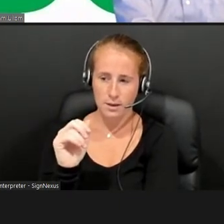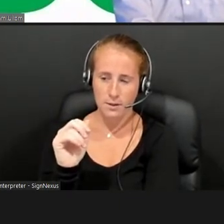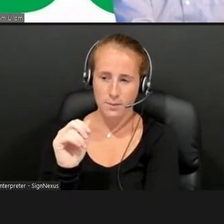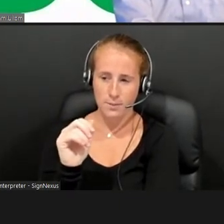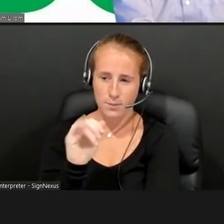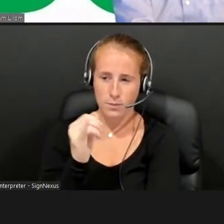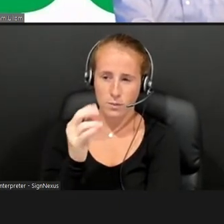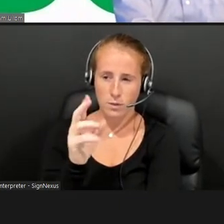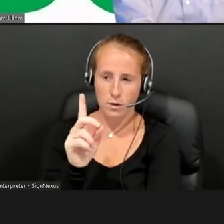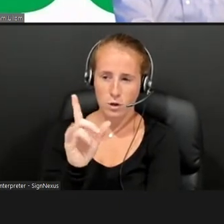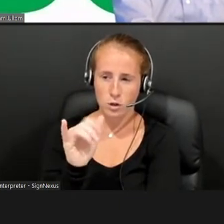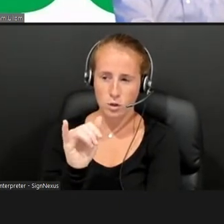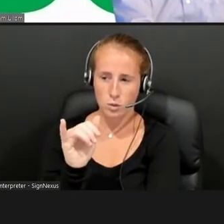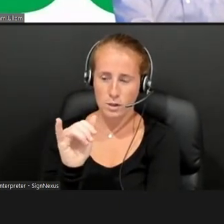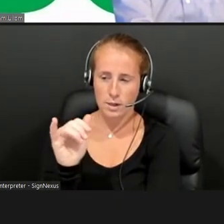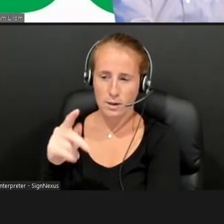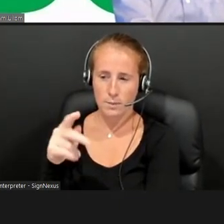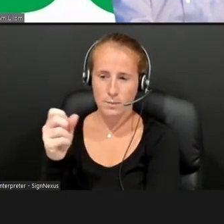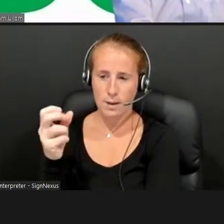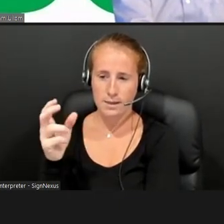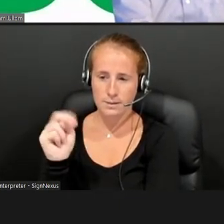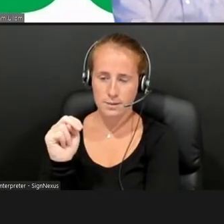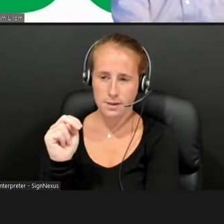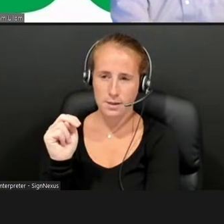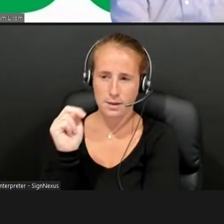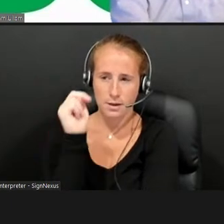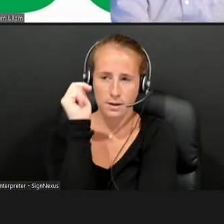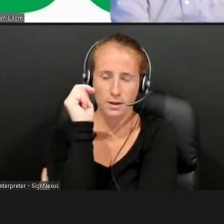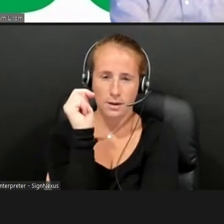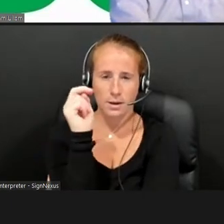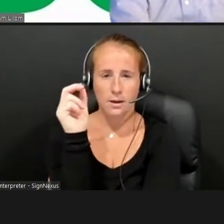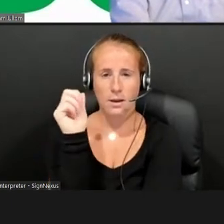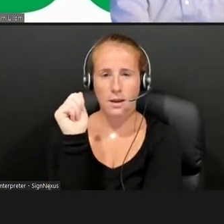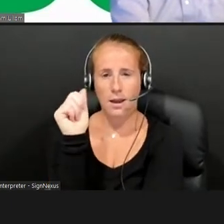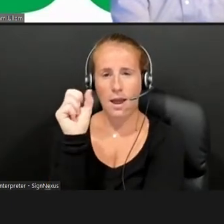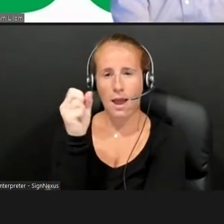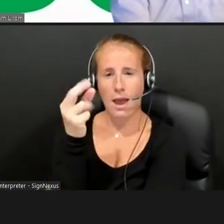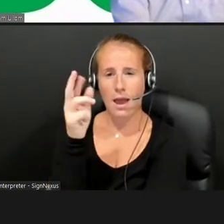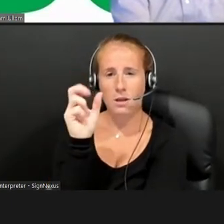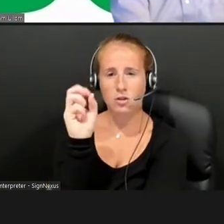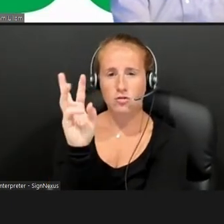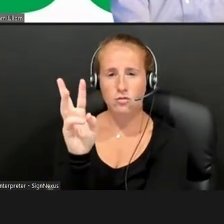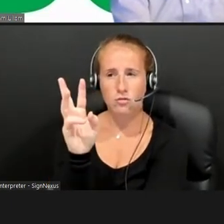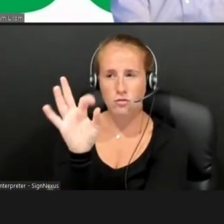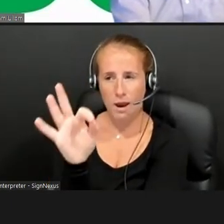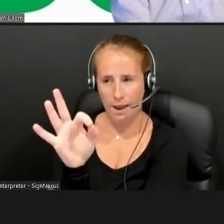Judy pessen Ashraf Ahmed